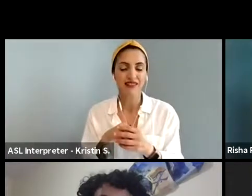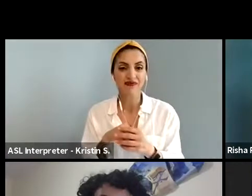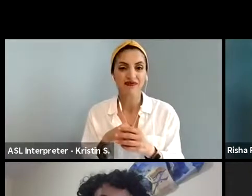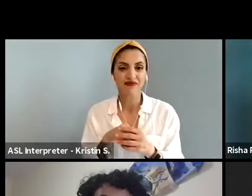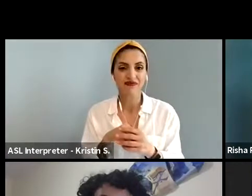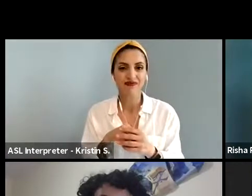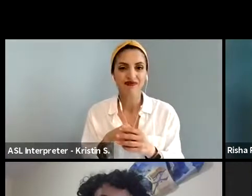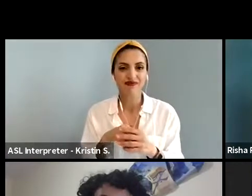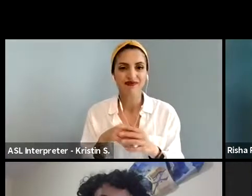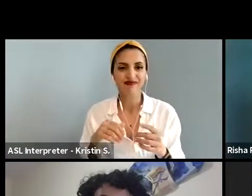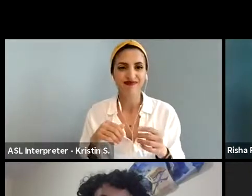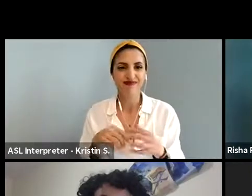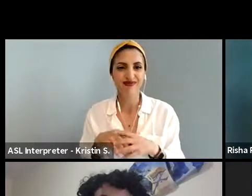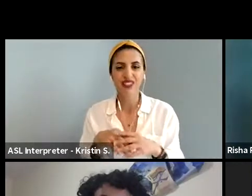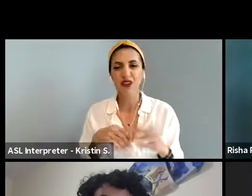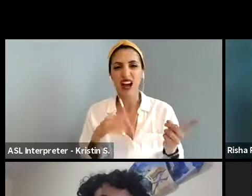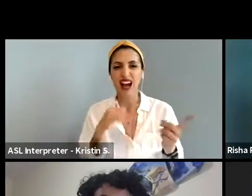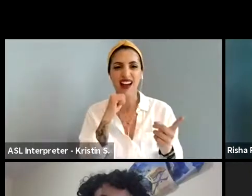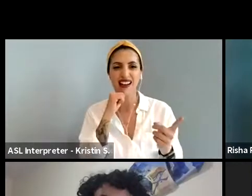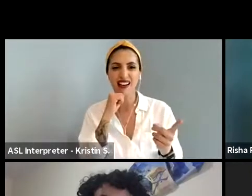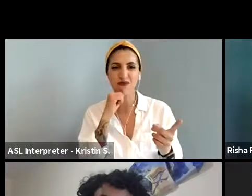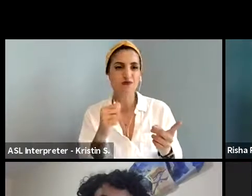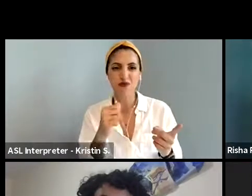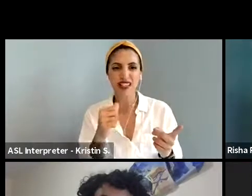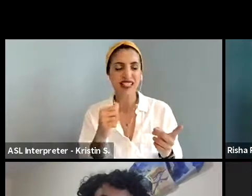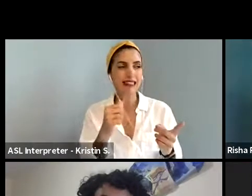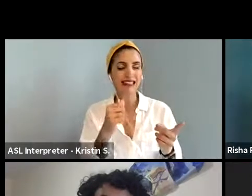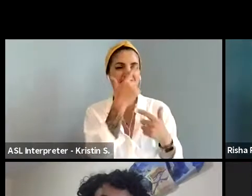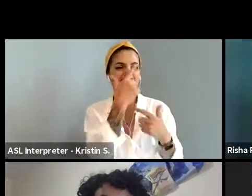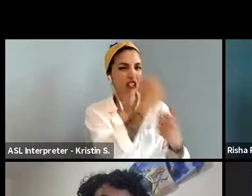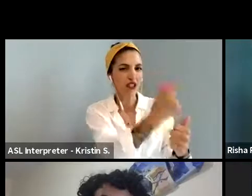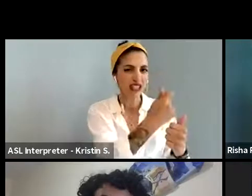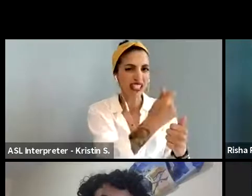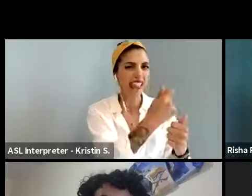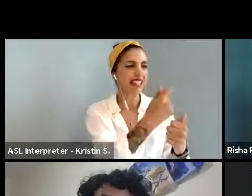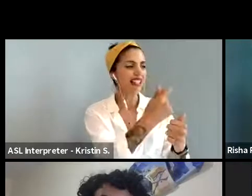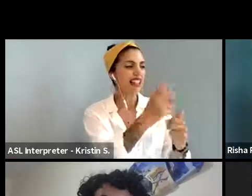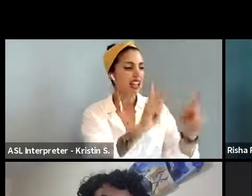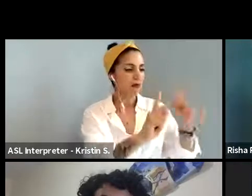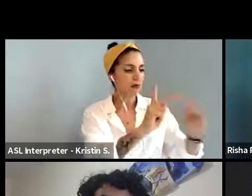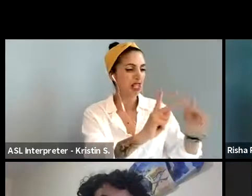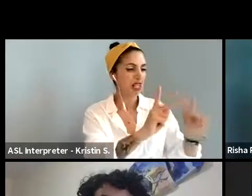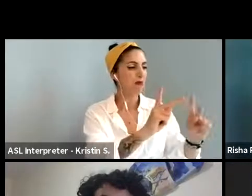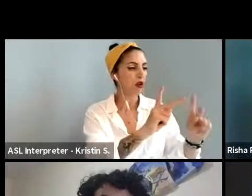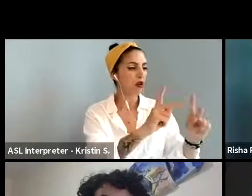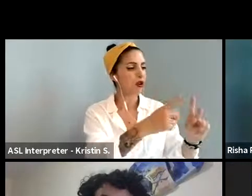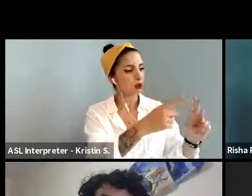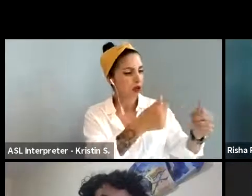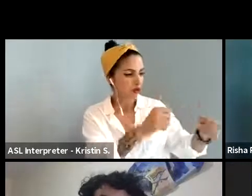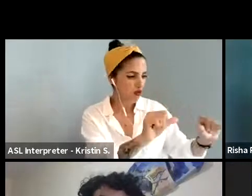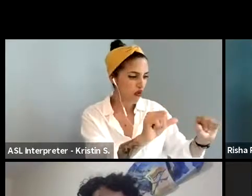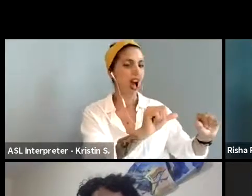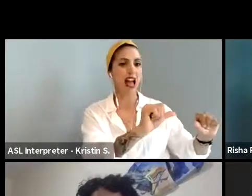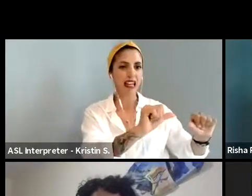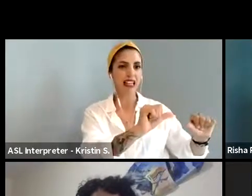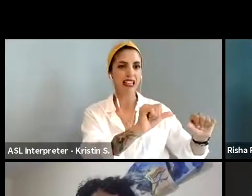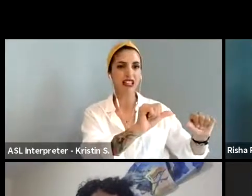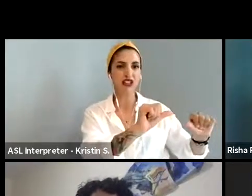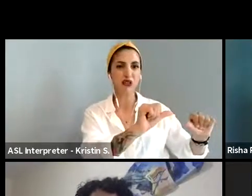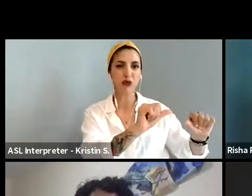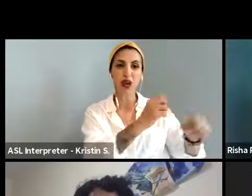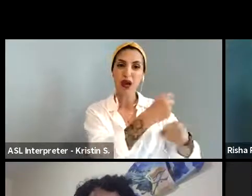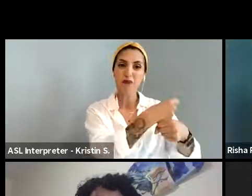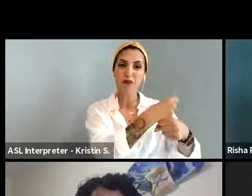was disinterested in folks that kept trying to put the normal performative stuff into the